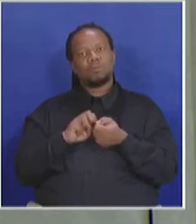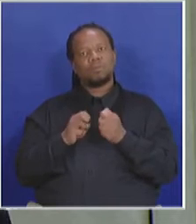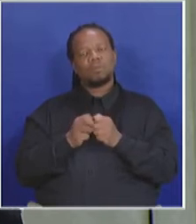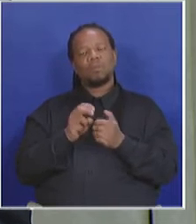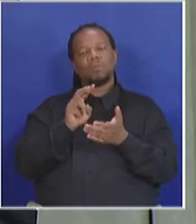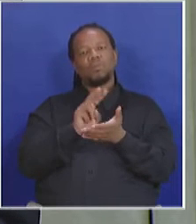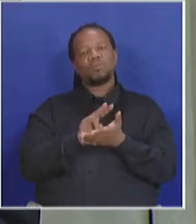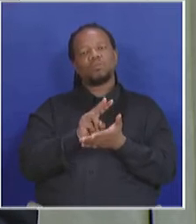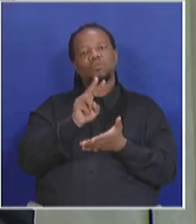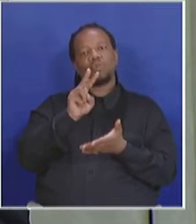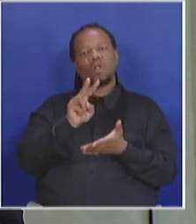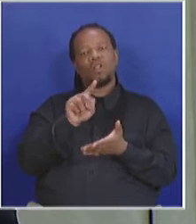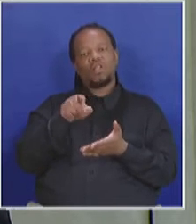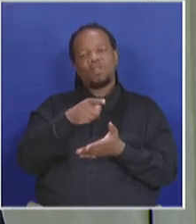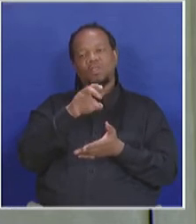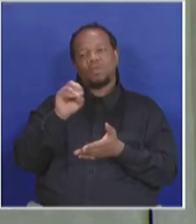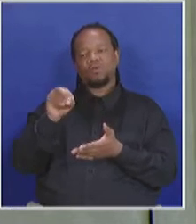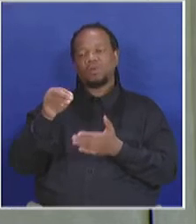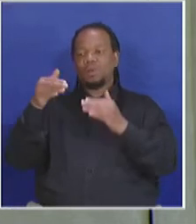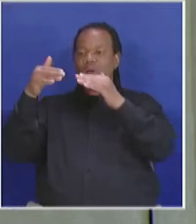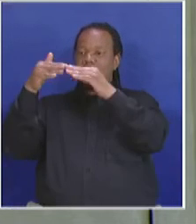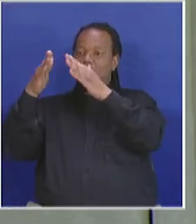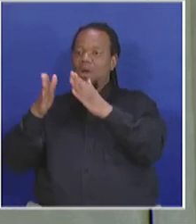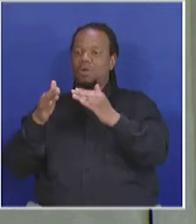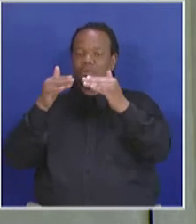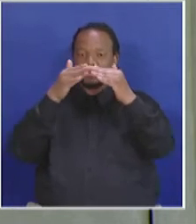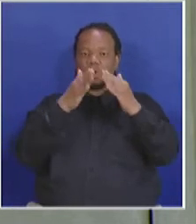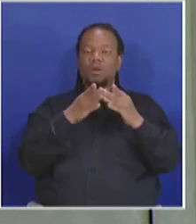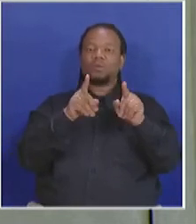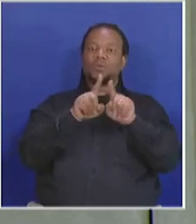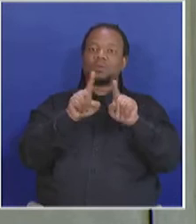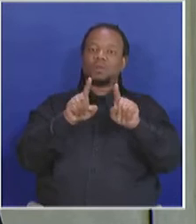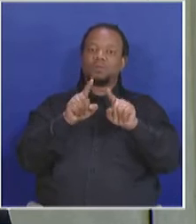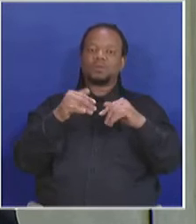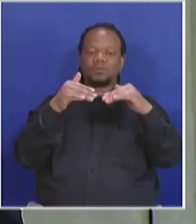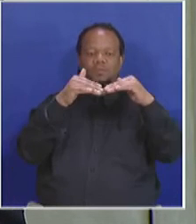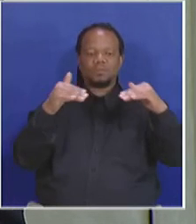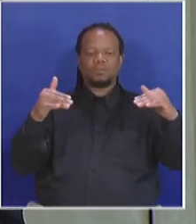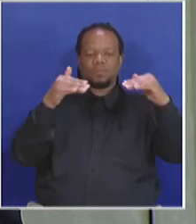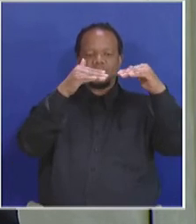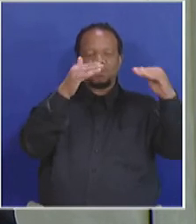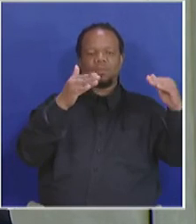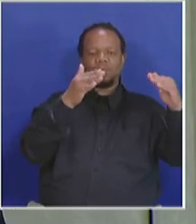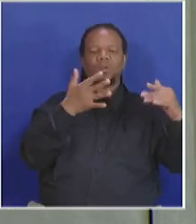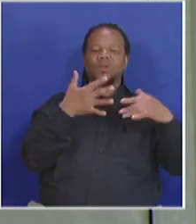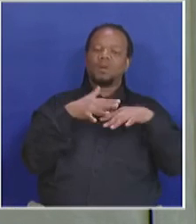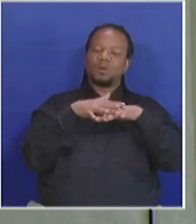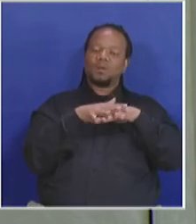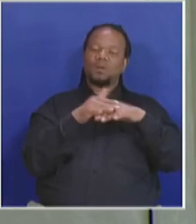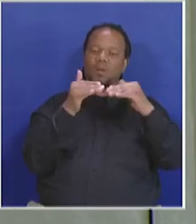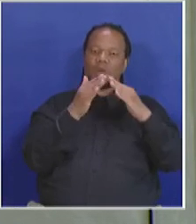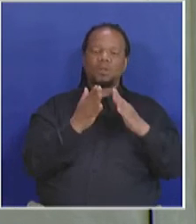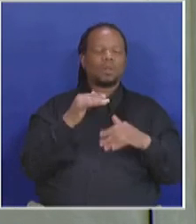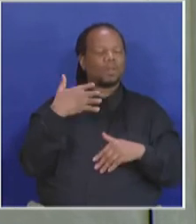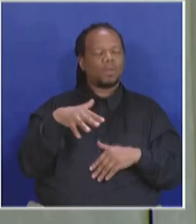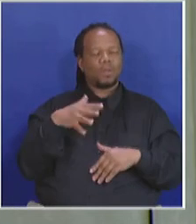12,000 houses as an integrated housing settlement in that area. A very beautiful and